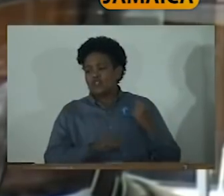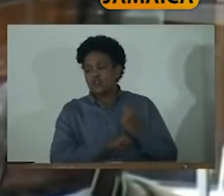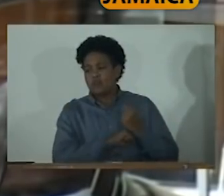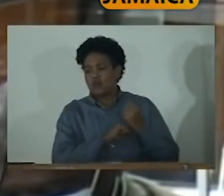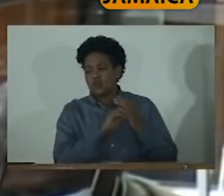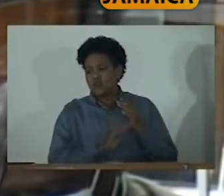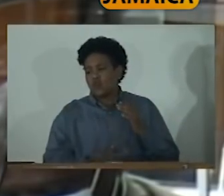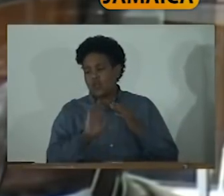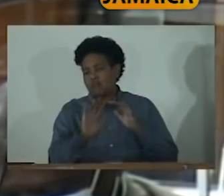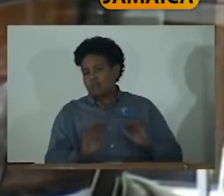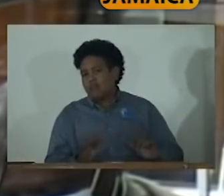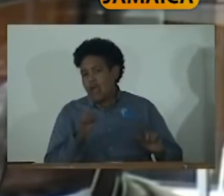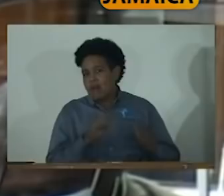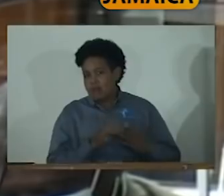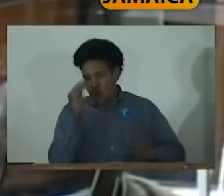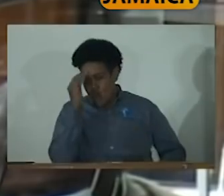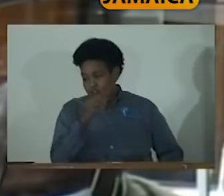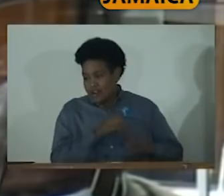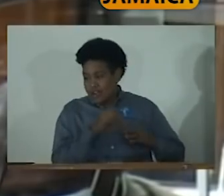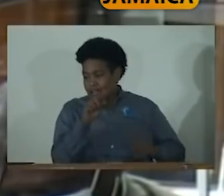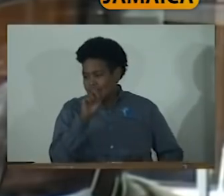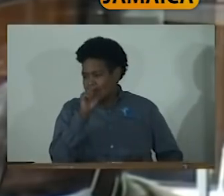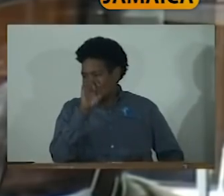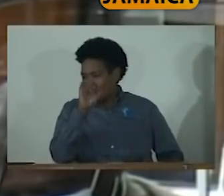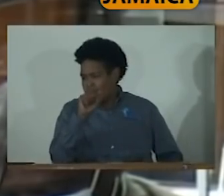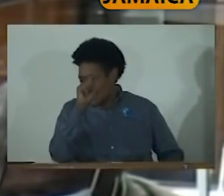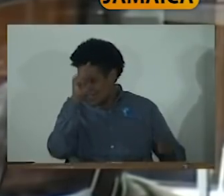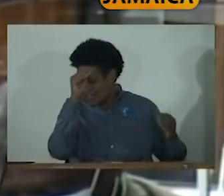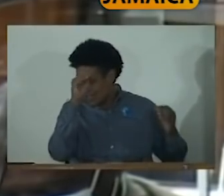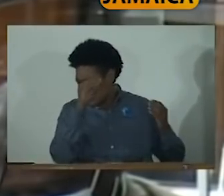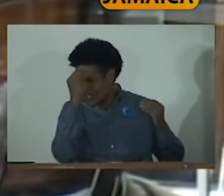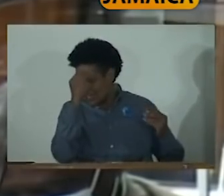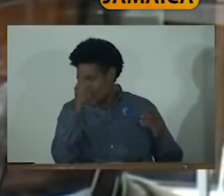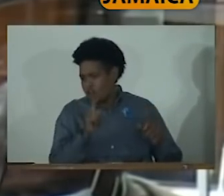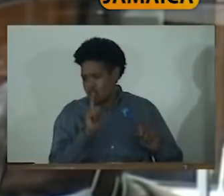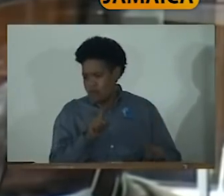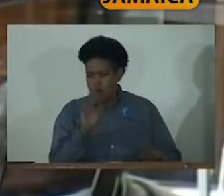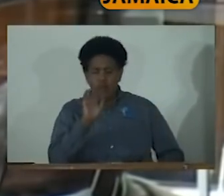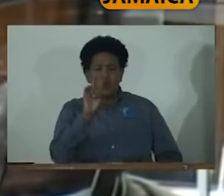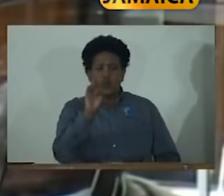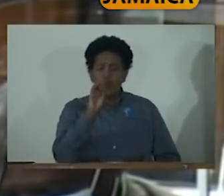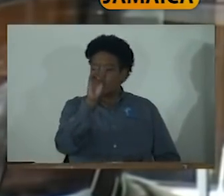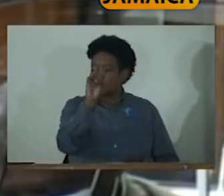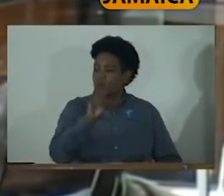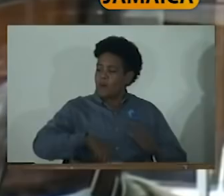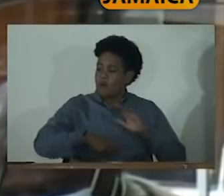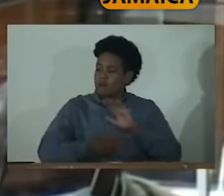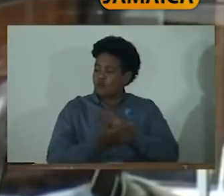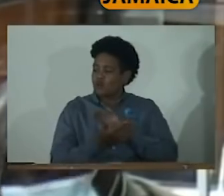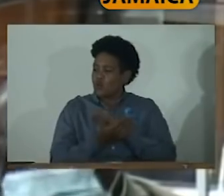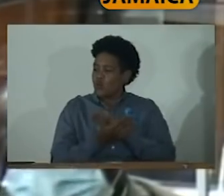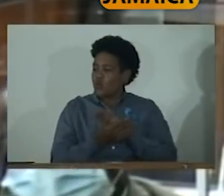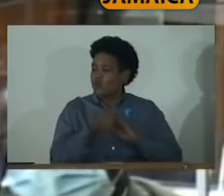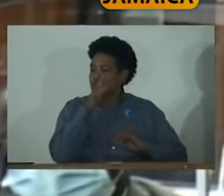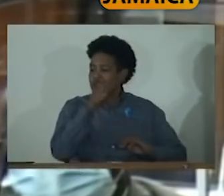students' learning. In the NEI latest report, there are 202 primary schools